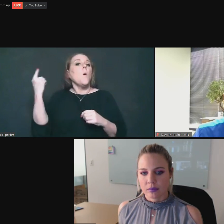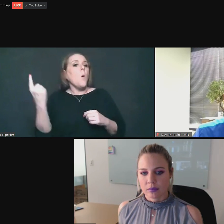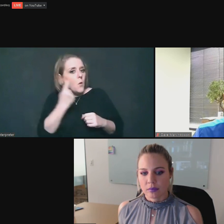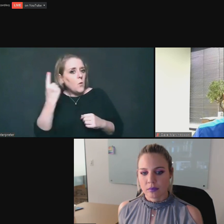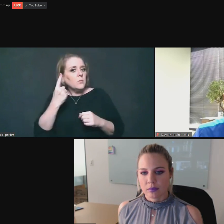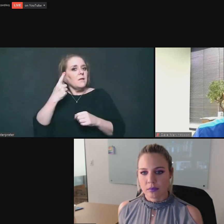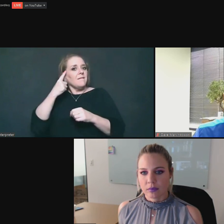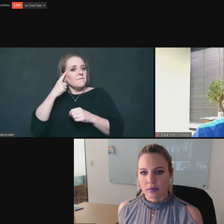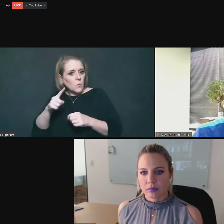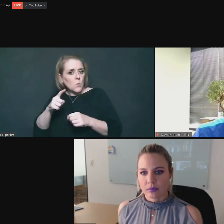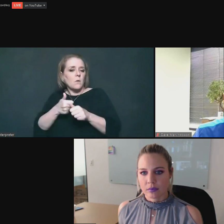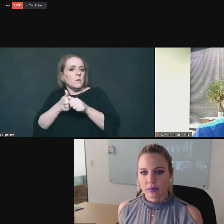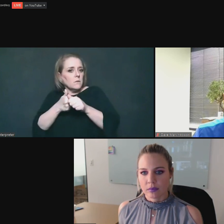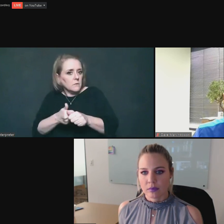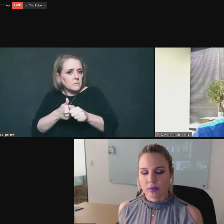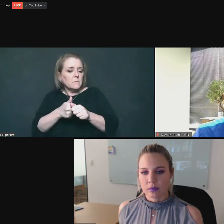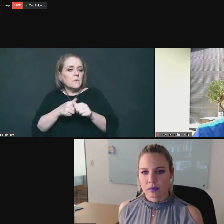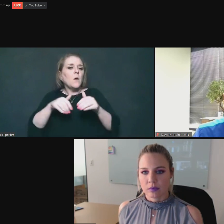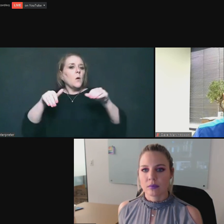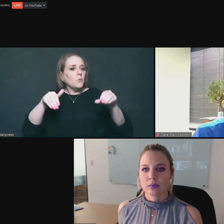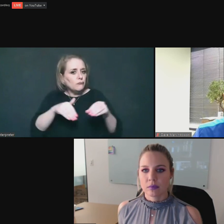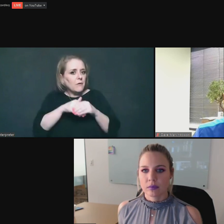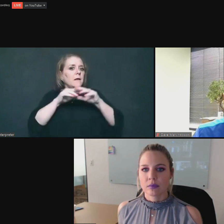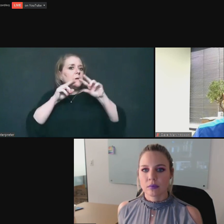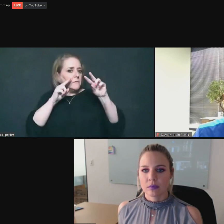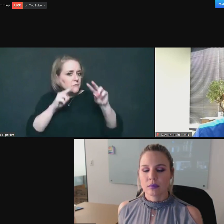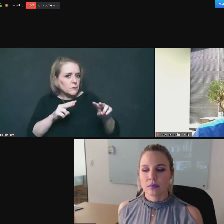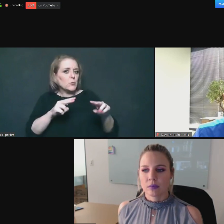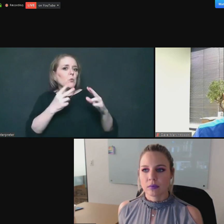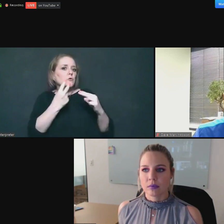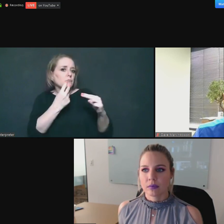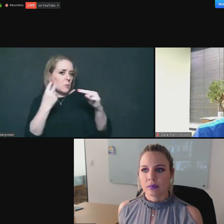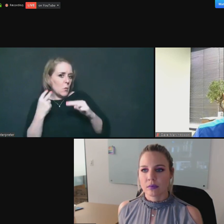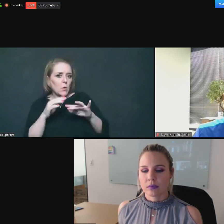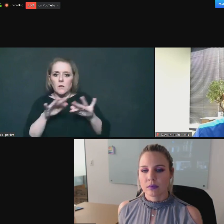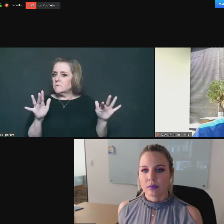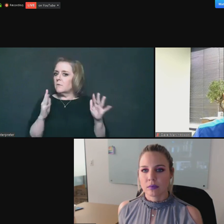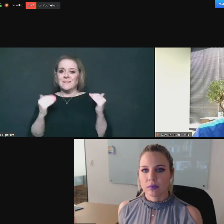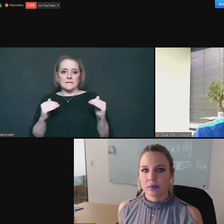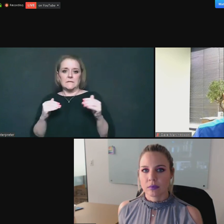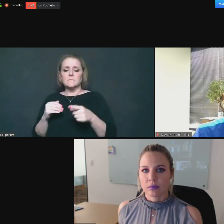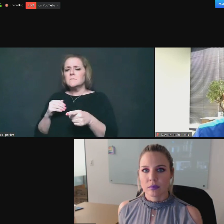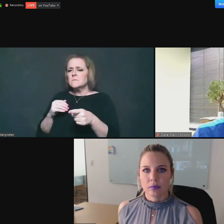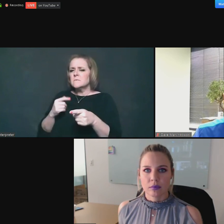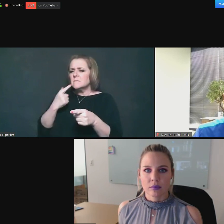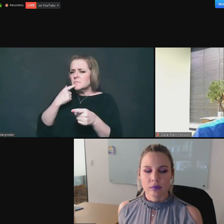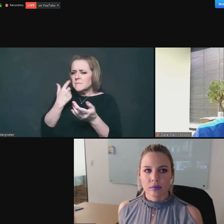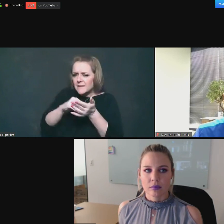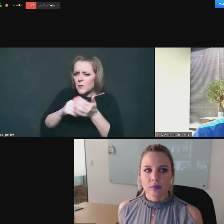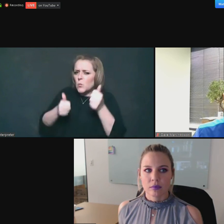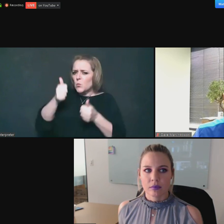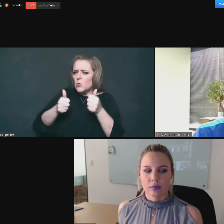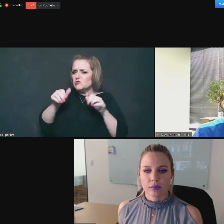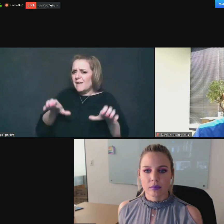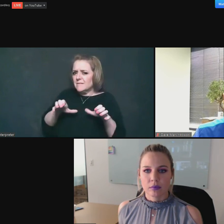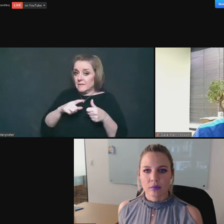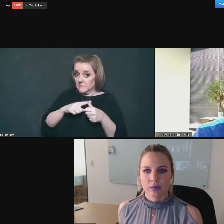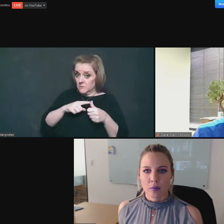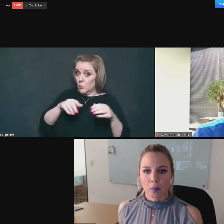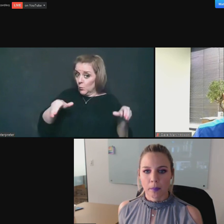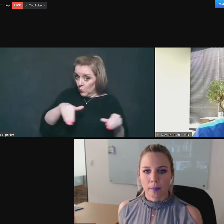activities identified in the governor's order. Okay. And those activities are weddings